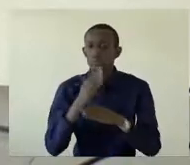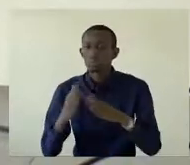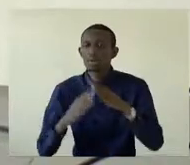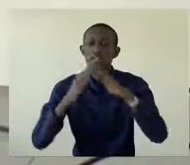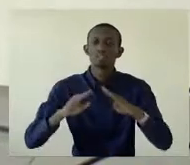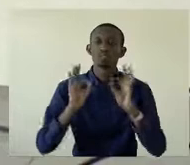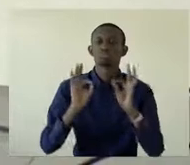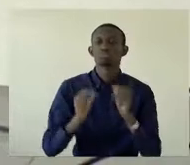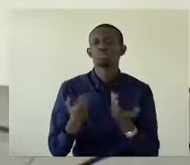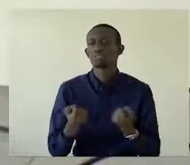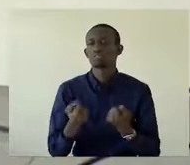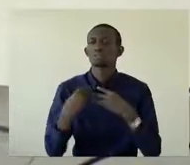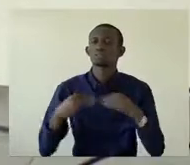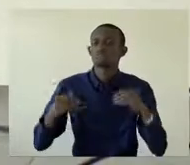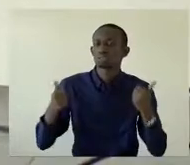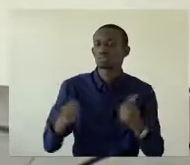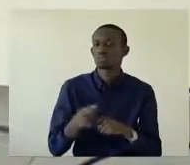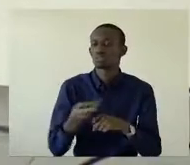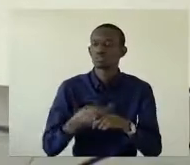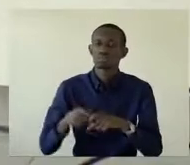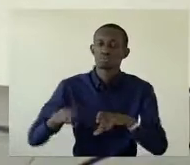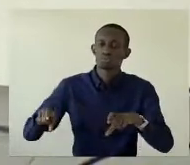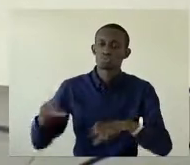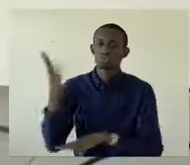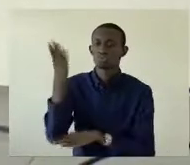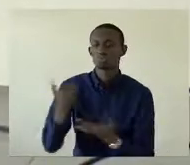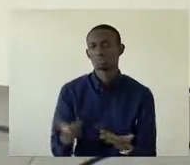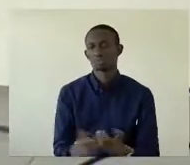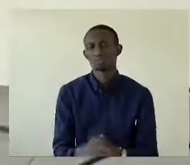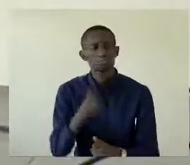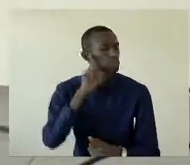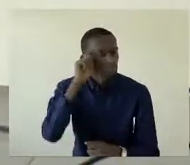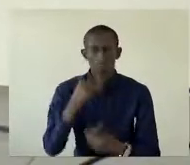you've actually used what you've planned for. Think about it.